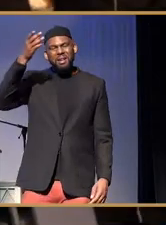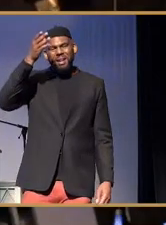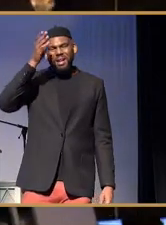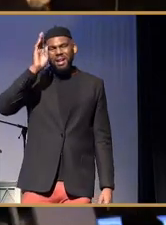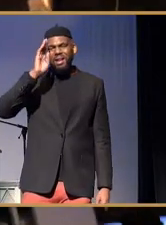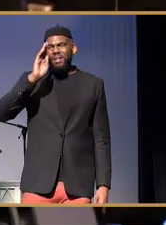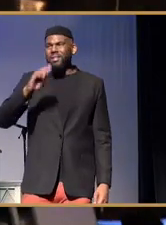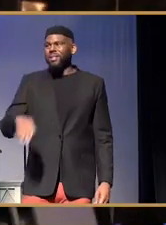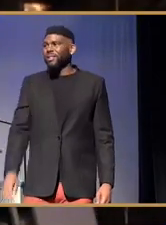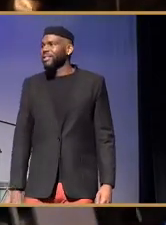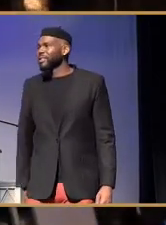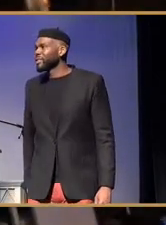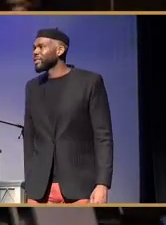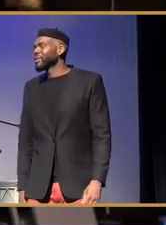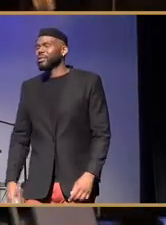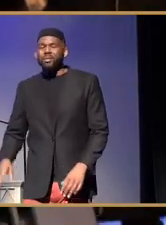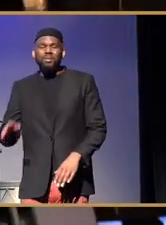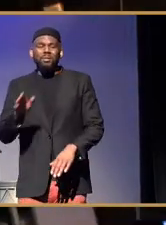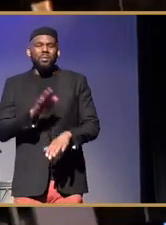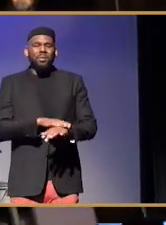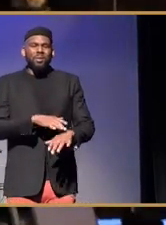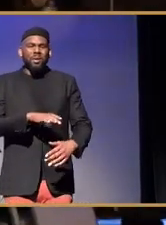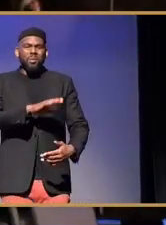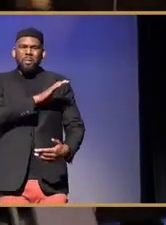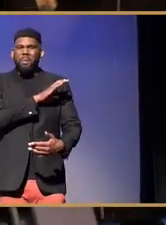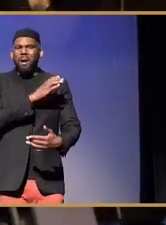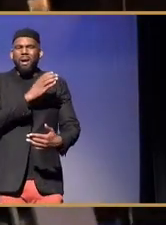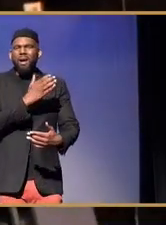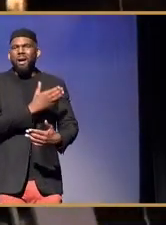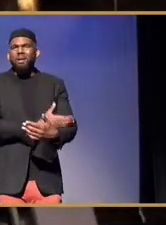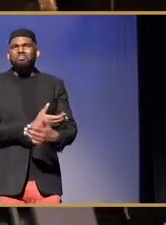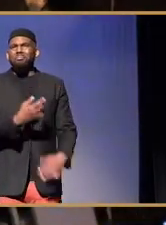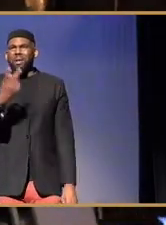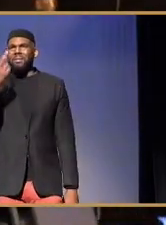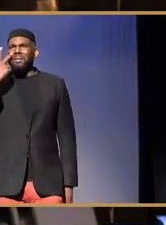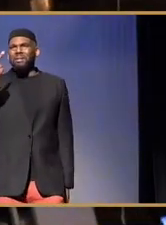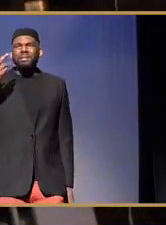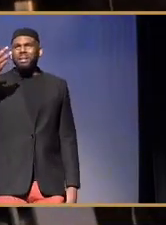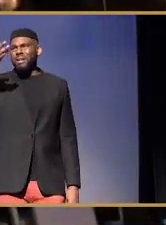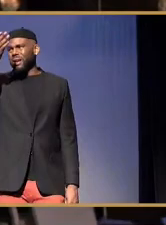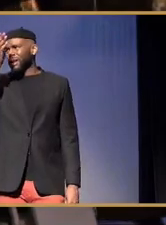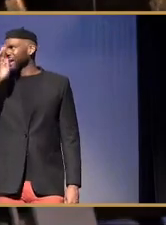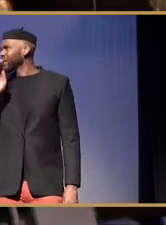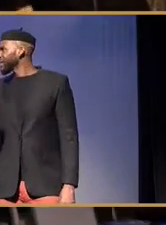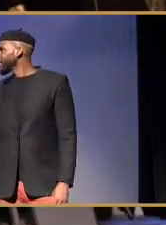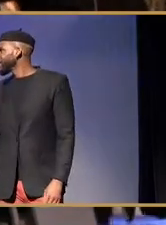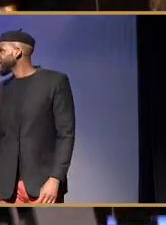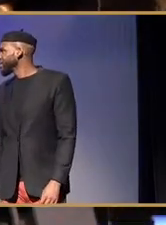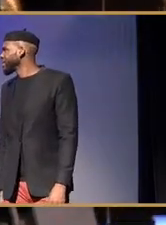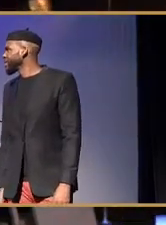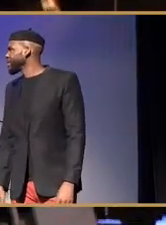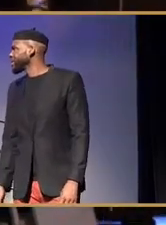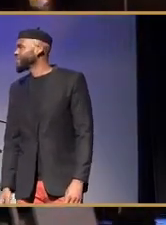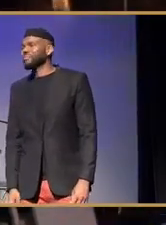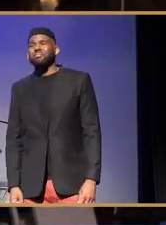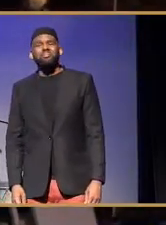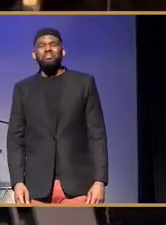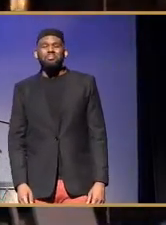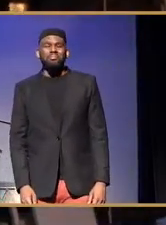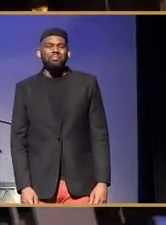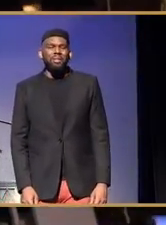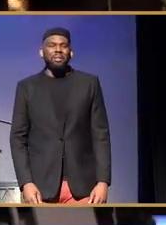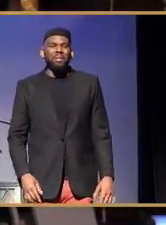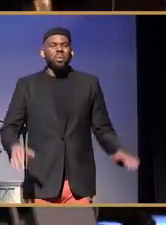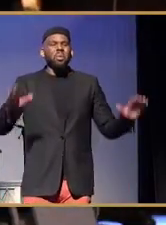God be a mountain mover. I've seen God be a heavy load